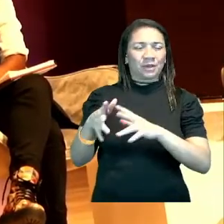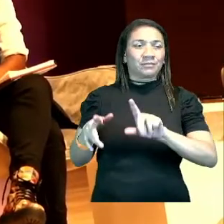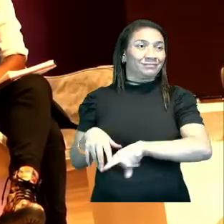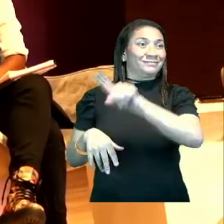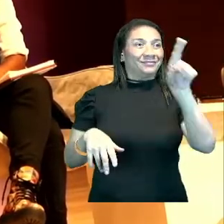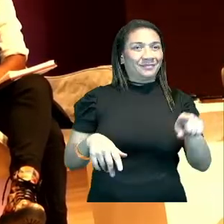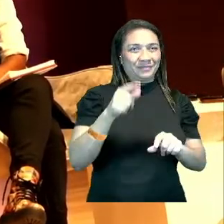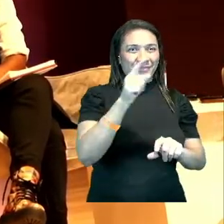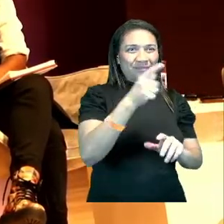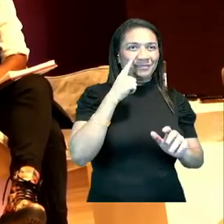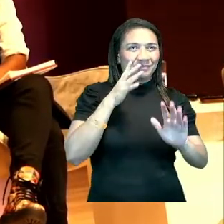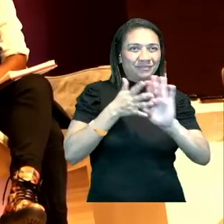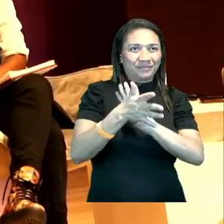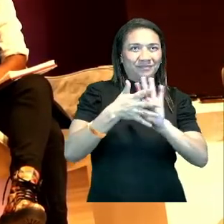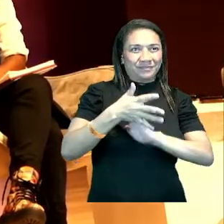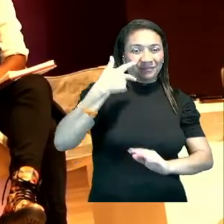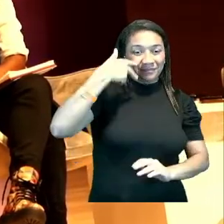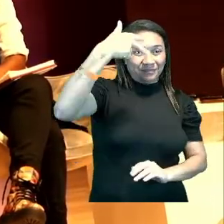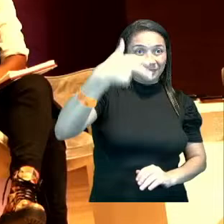So this